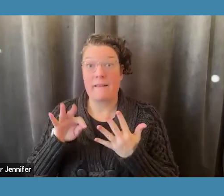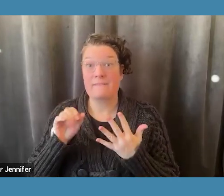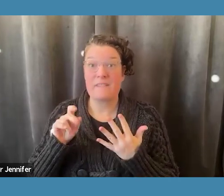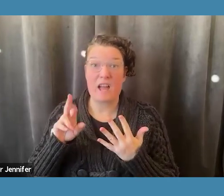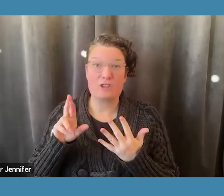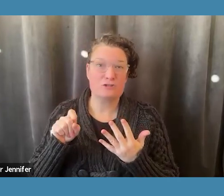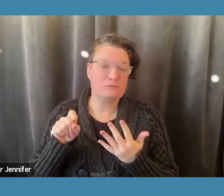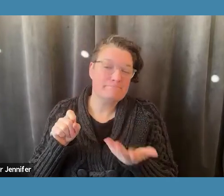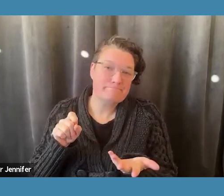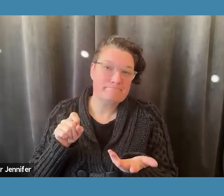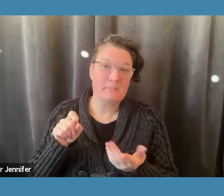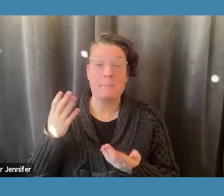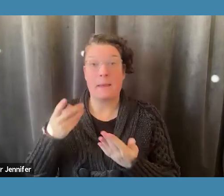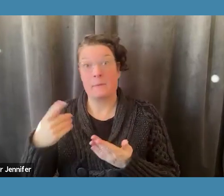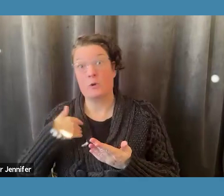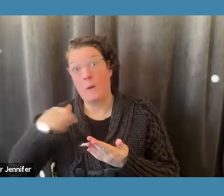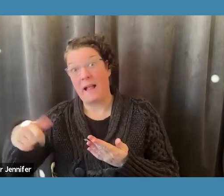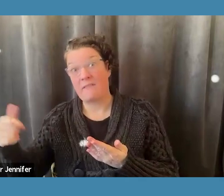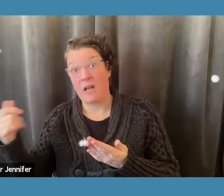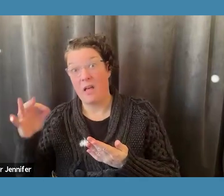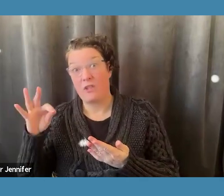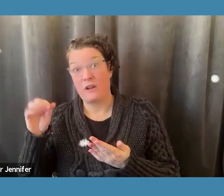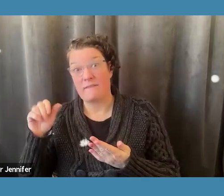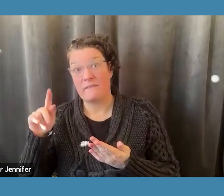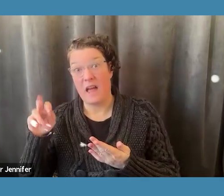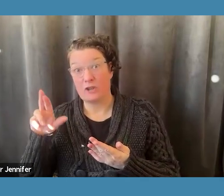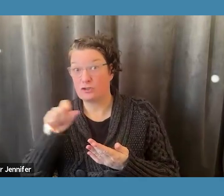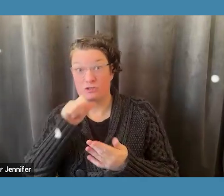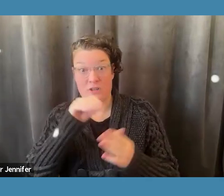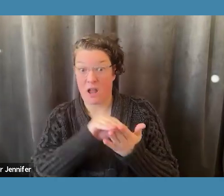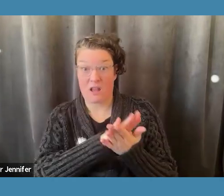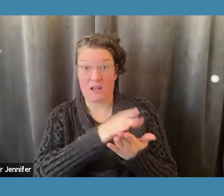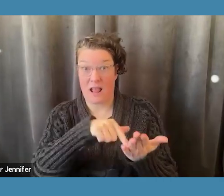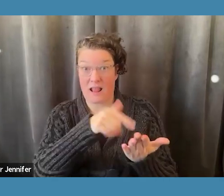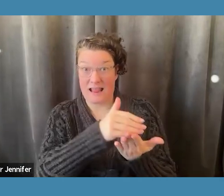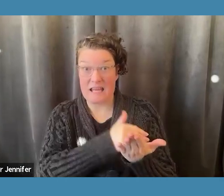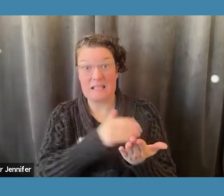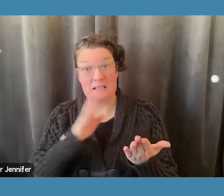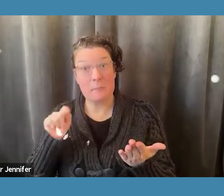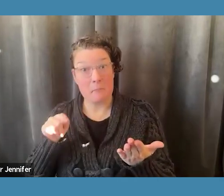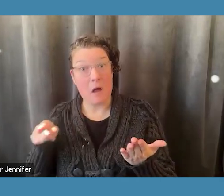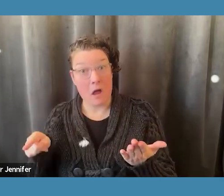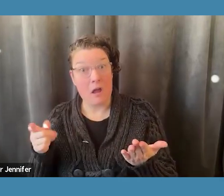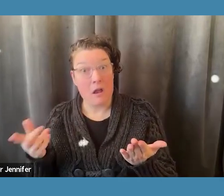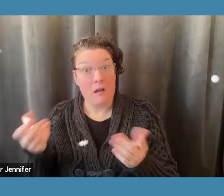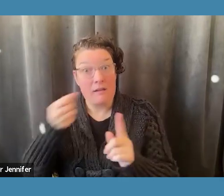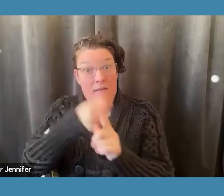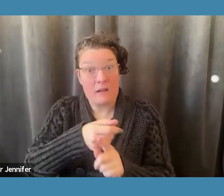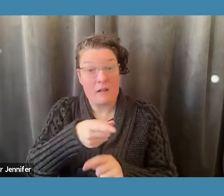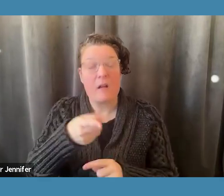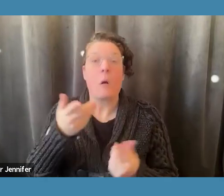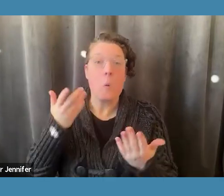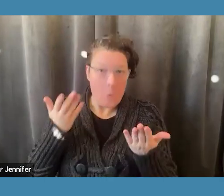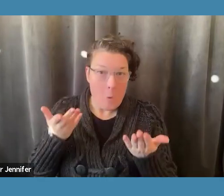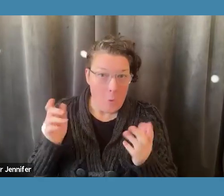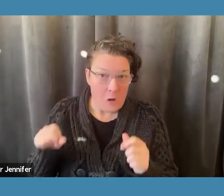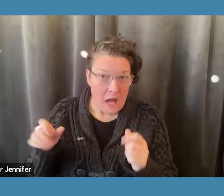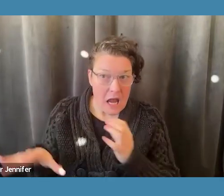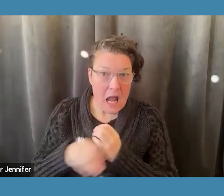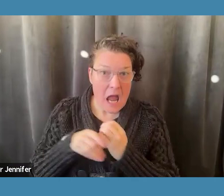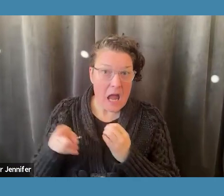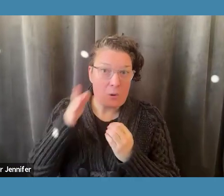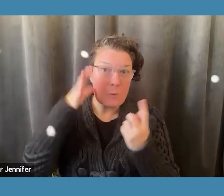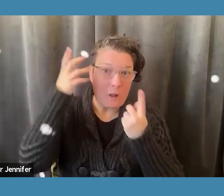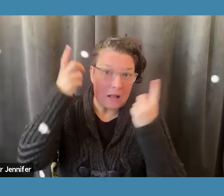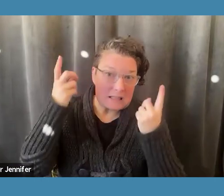factors that are not listed here, but that are relevant, that they will consider. This is not exclusive. You don't have to prove all of